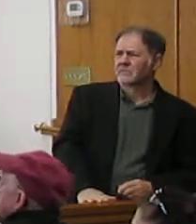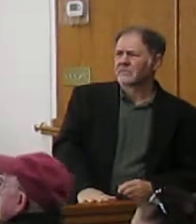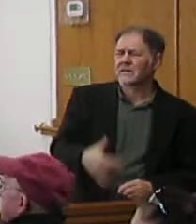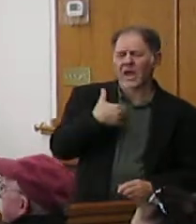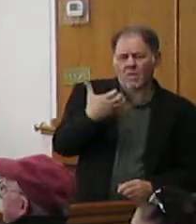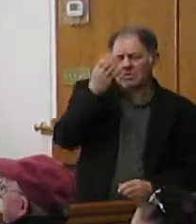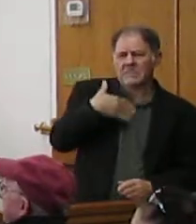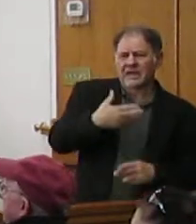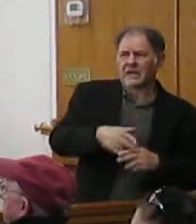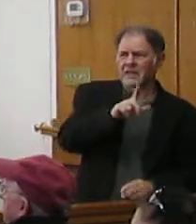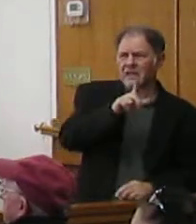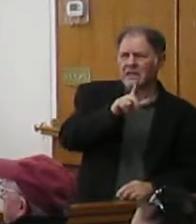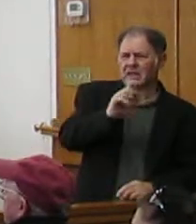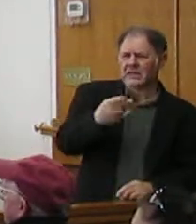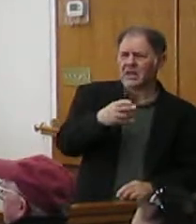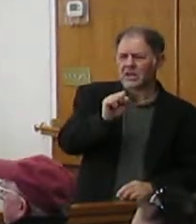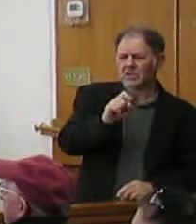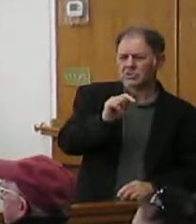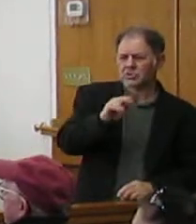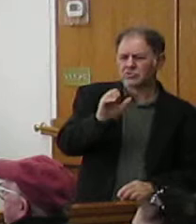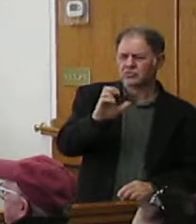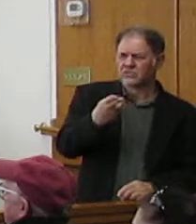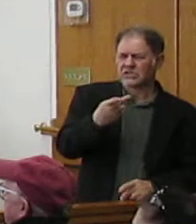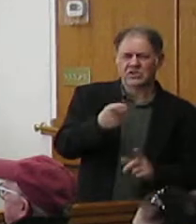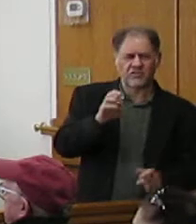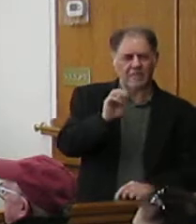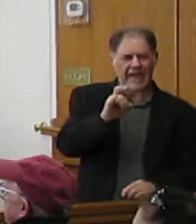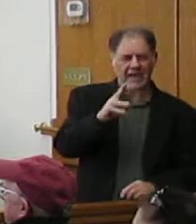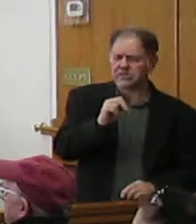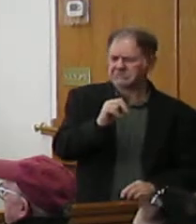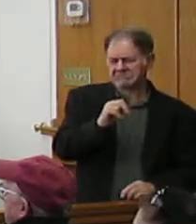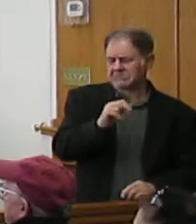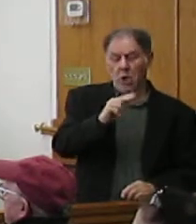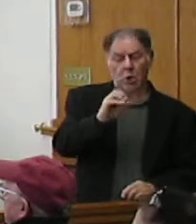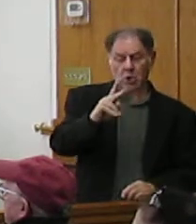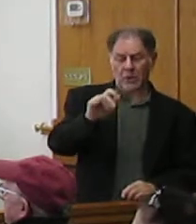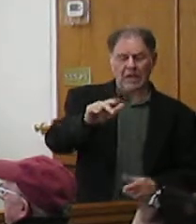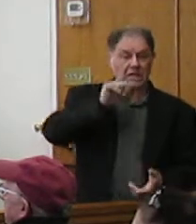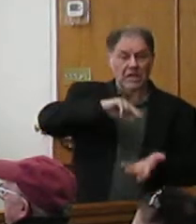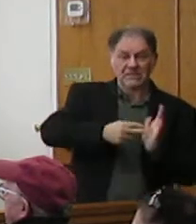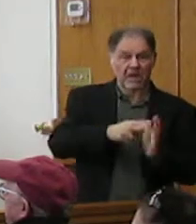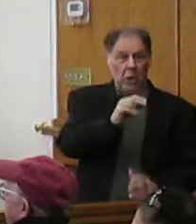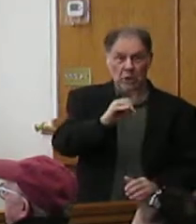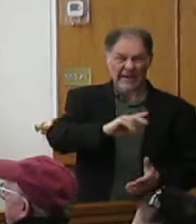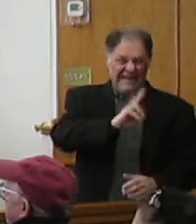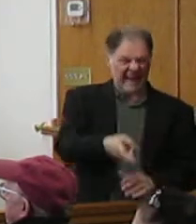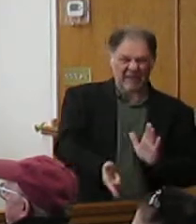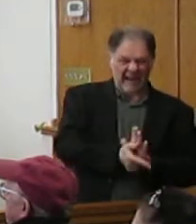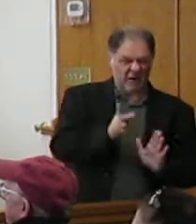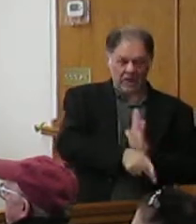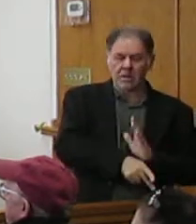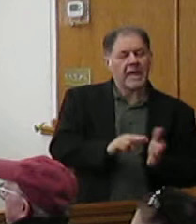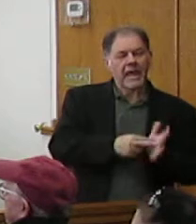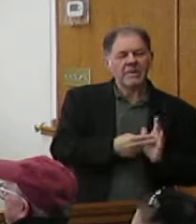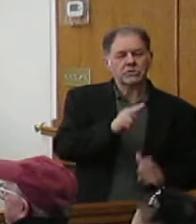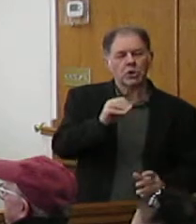I just want to say, my name is Leah Strusich. I live in New Jersey. No kill does not mean no killing. It means